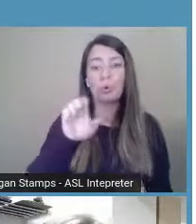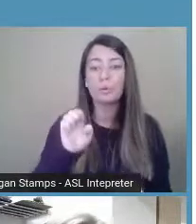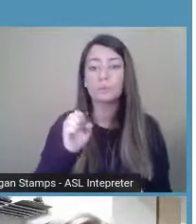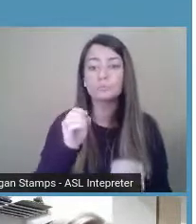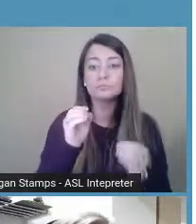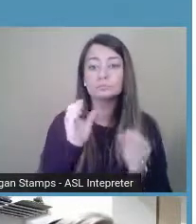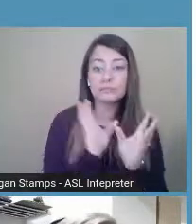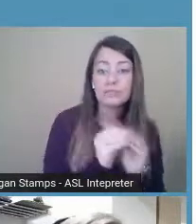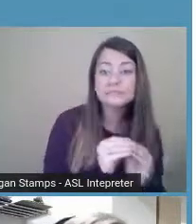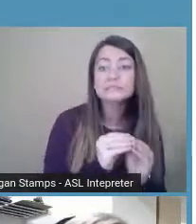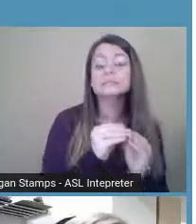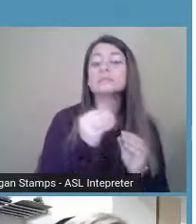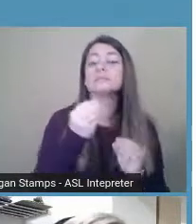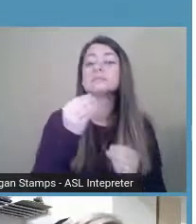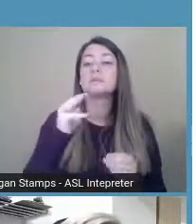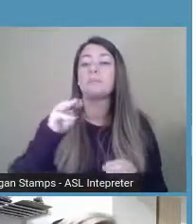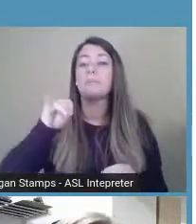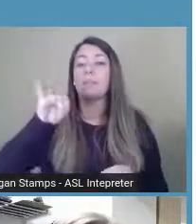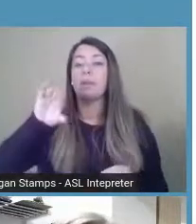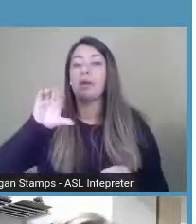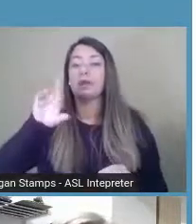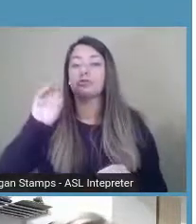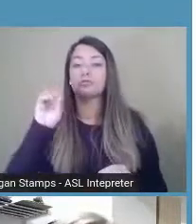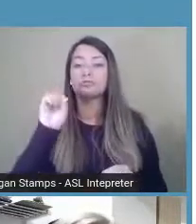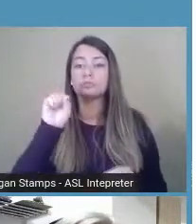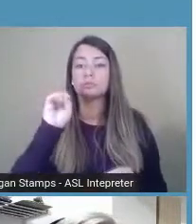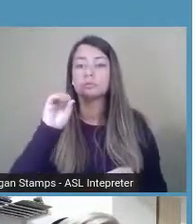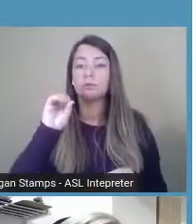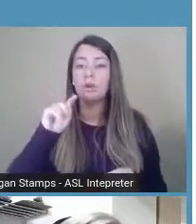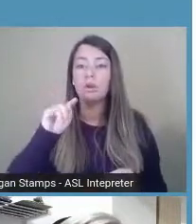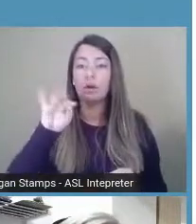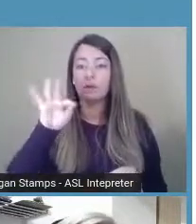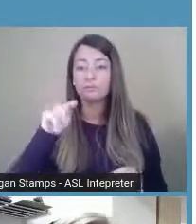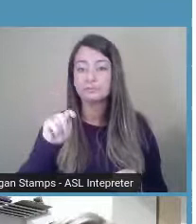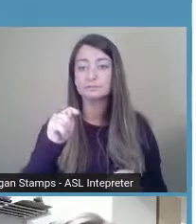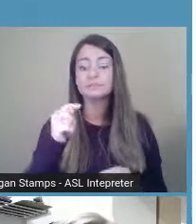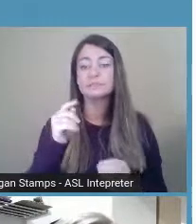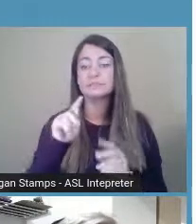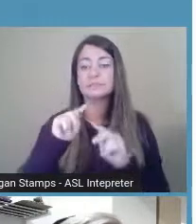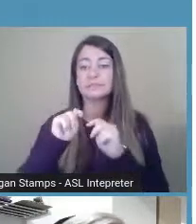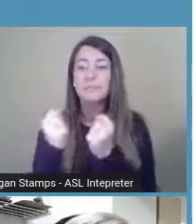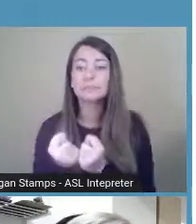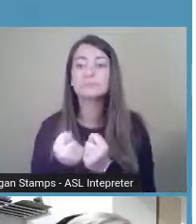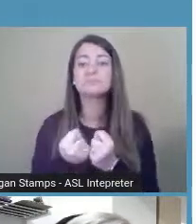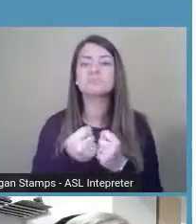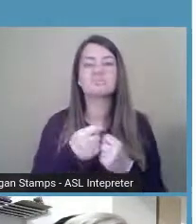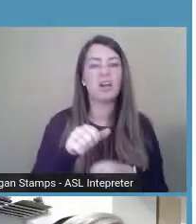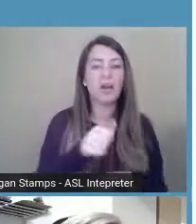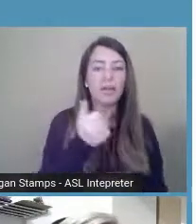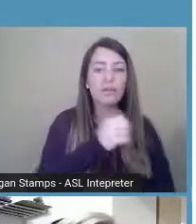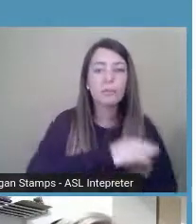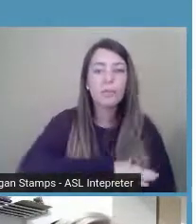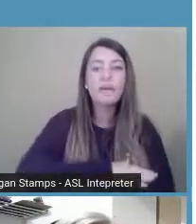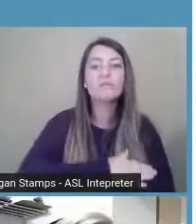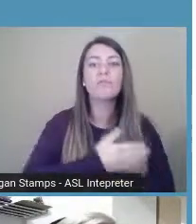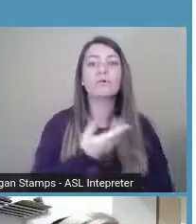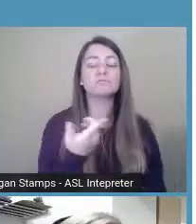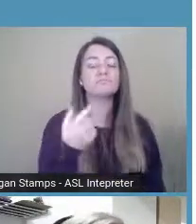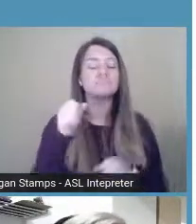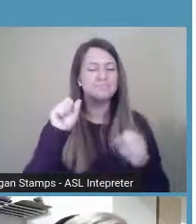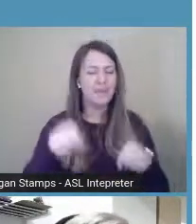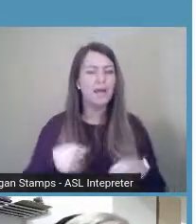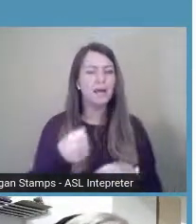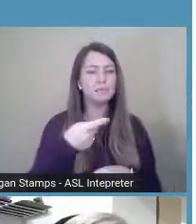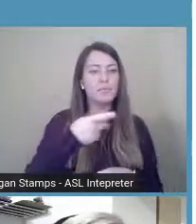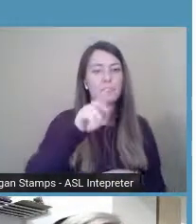ticketed participants in from the waiting room, muting or unmuting featured guests, sharing or unsharing screens, changing slides,